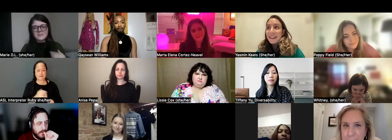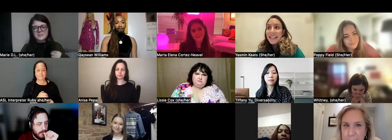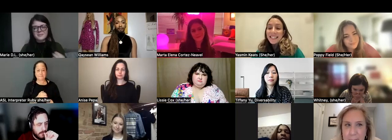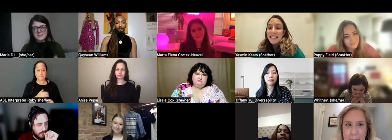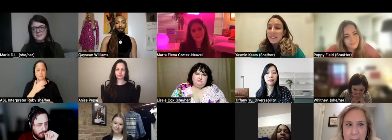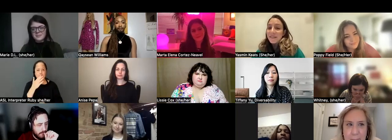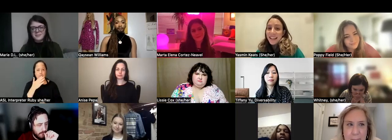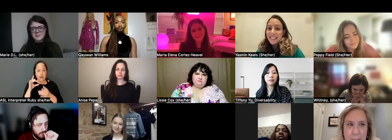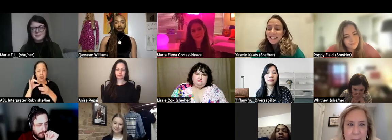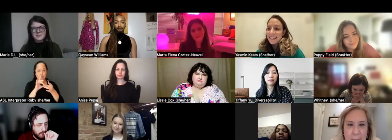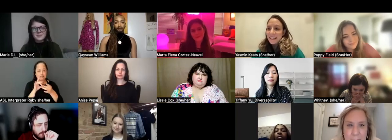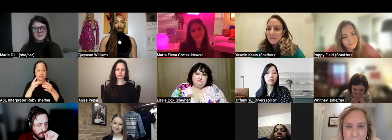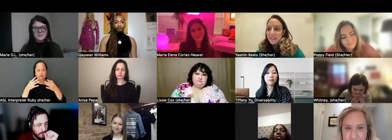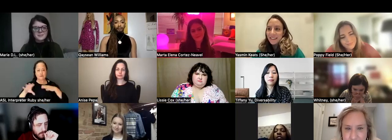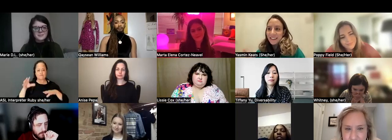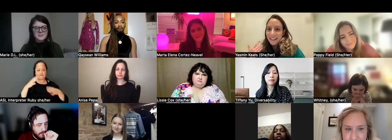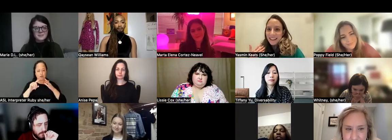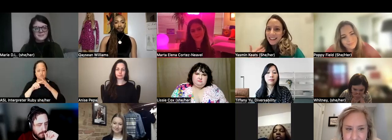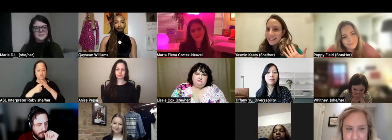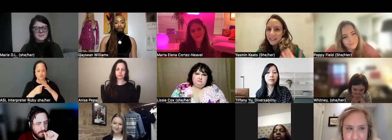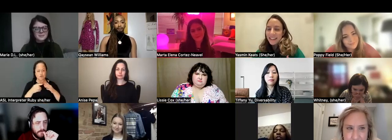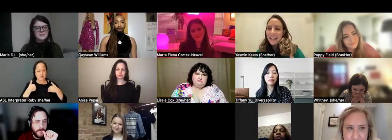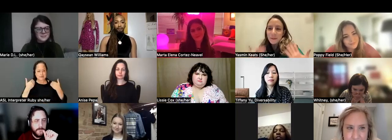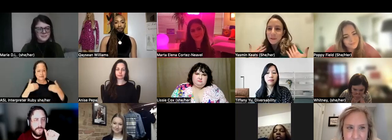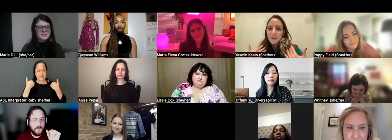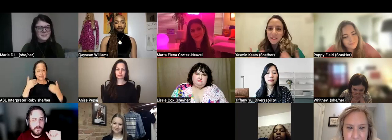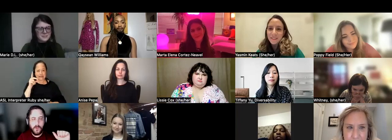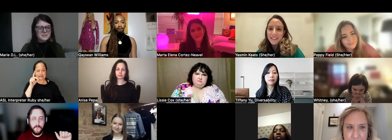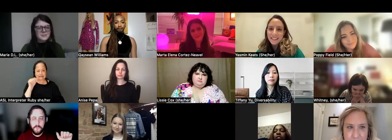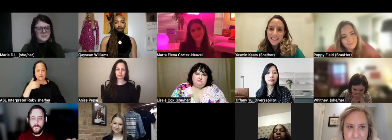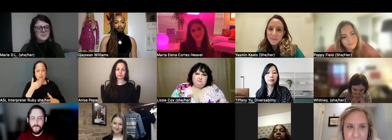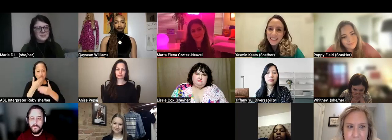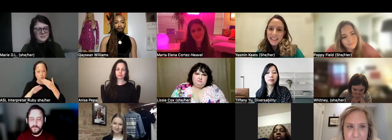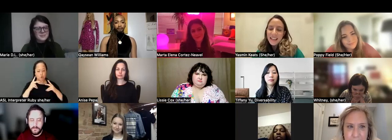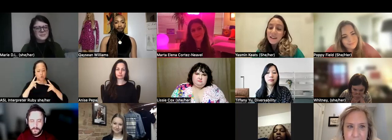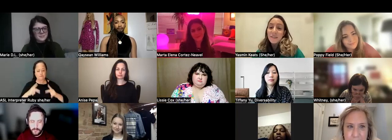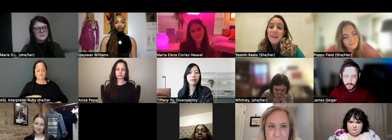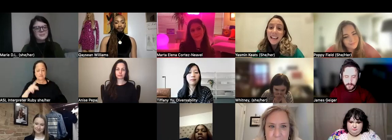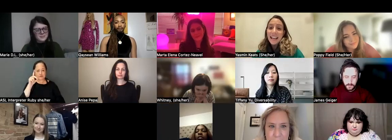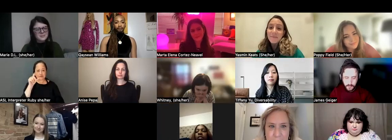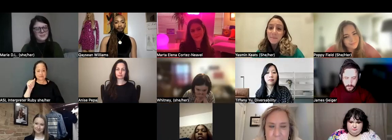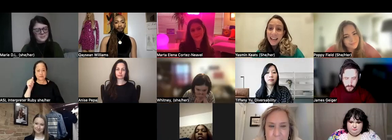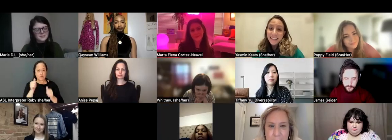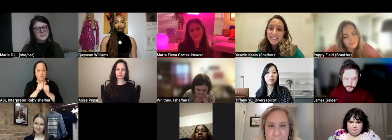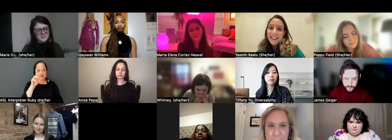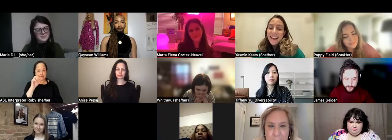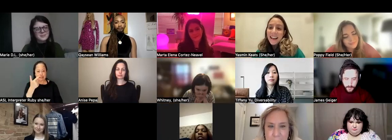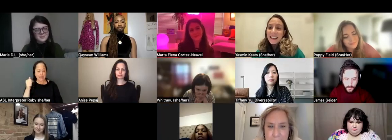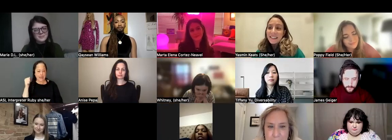My relationship with fashion started very young and disability. I was born with a physical disability with my leg and my